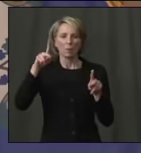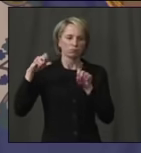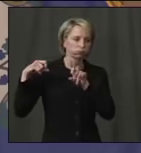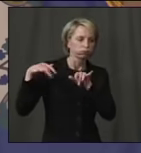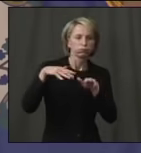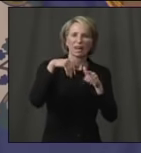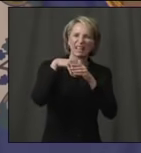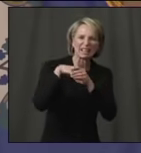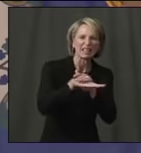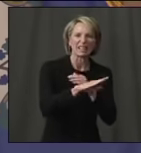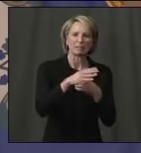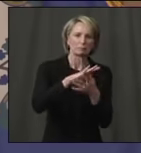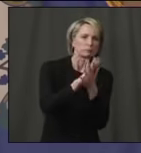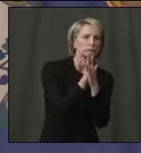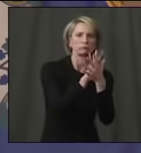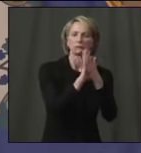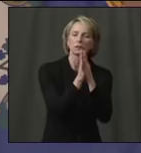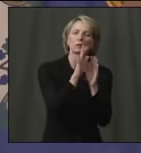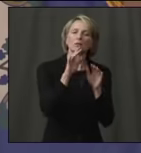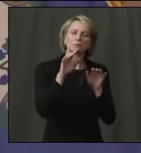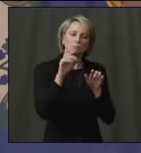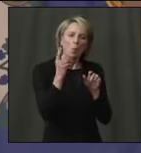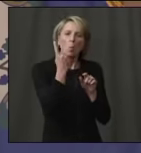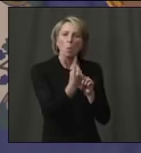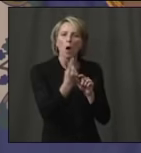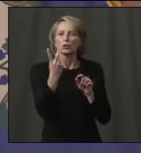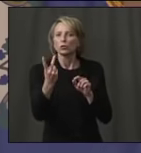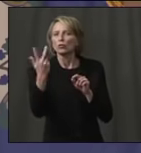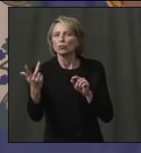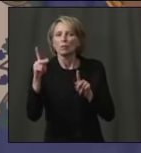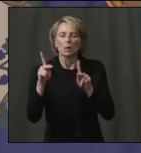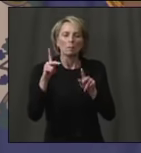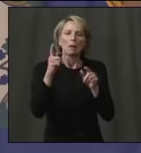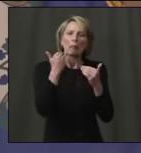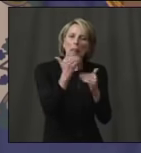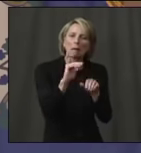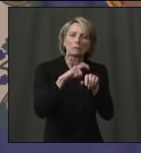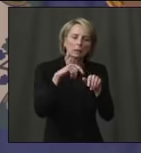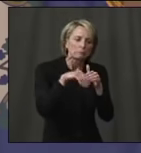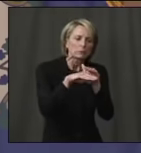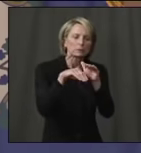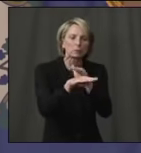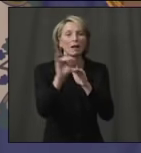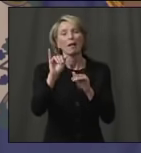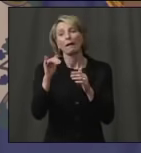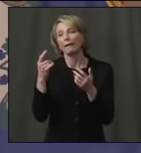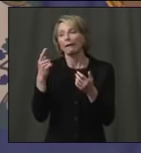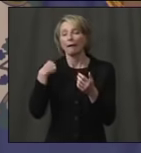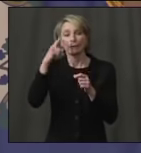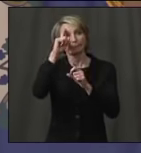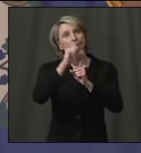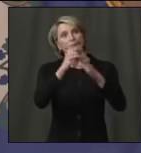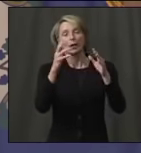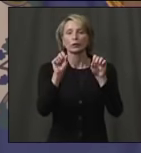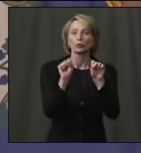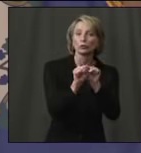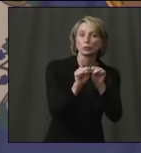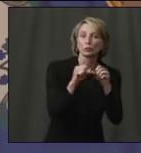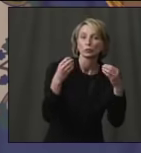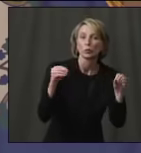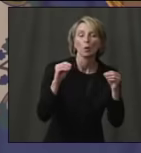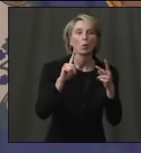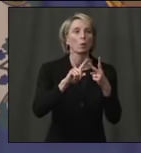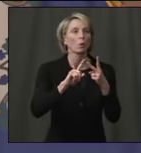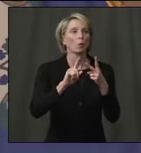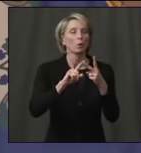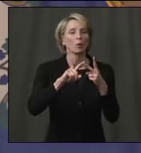Middletown, the shoe store, makes some sense if we can do that in an appropriate way. So I've sort of expressed an initial point of view